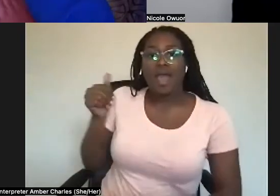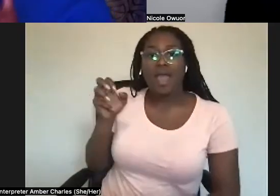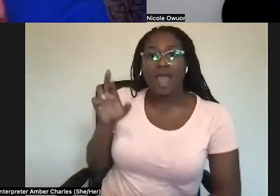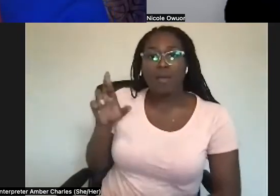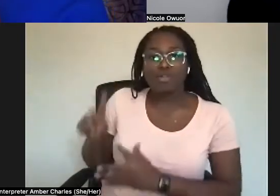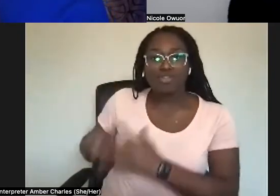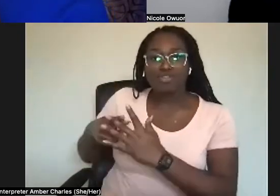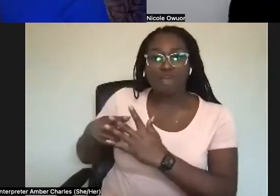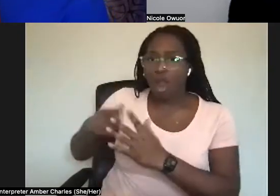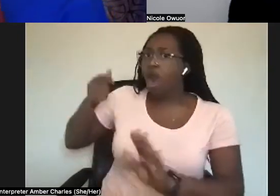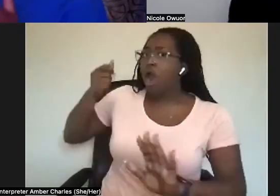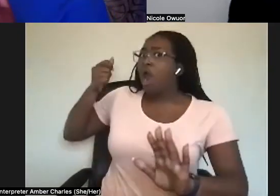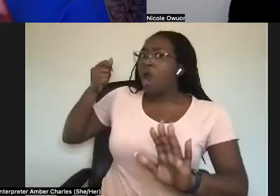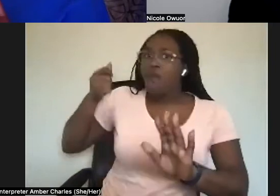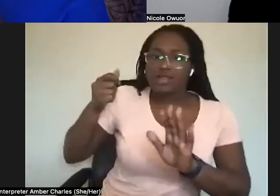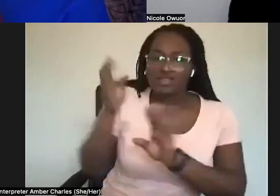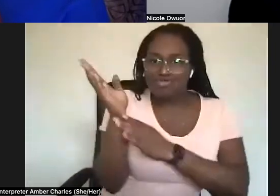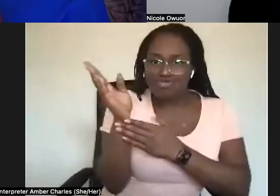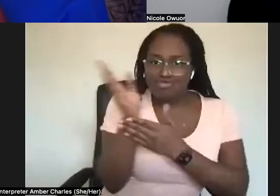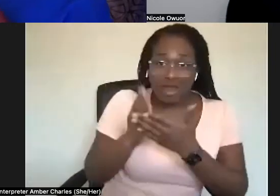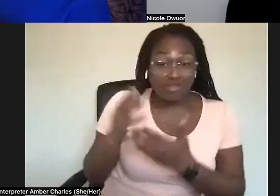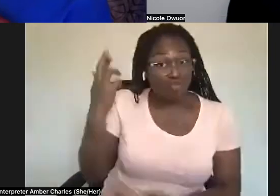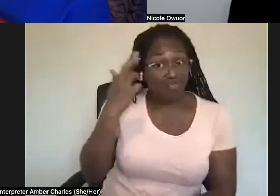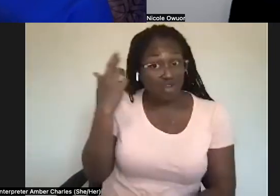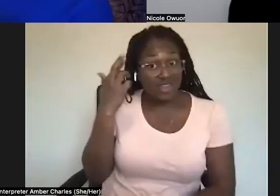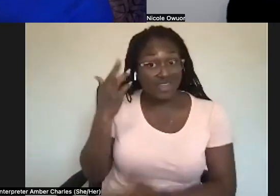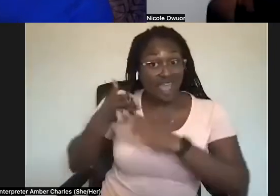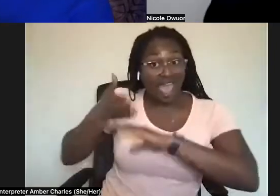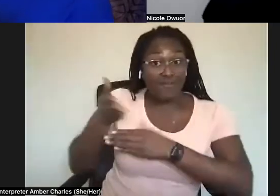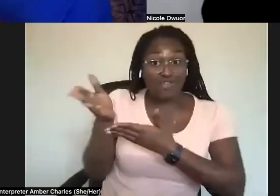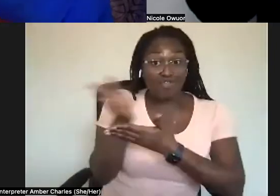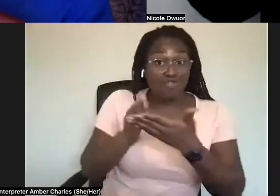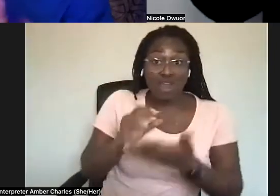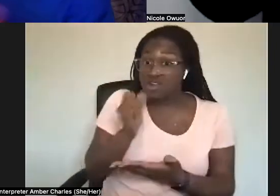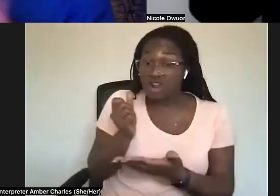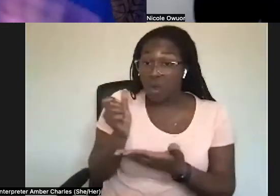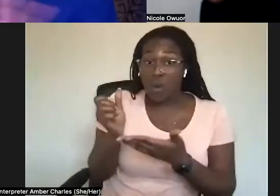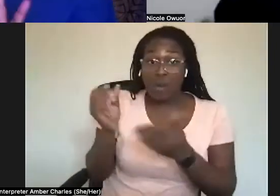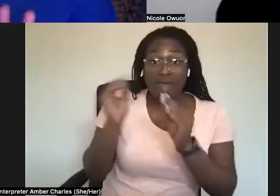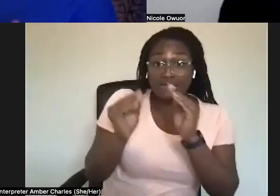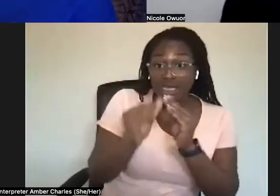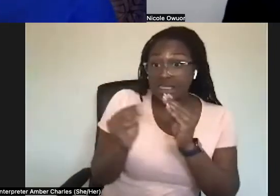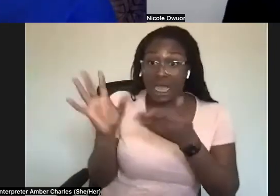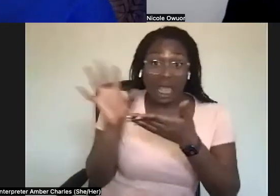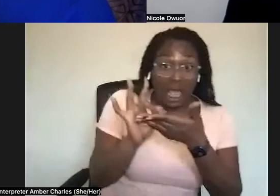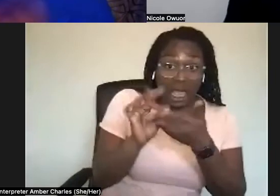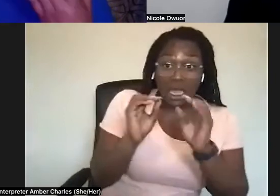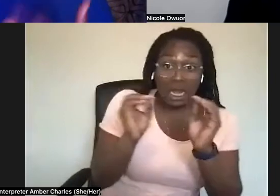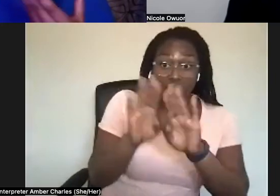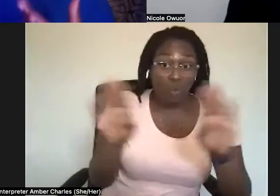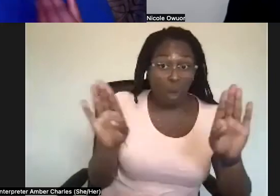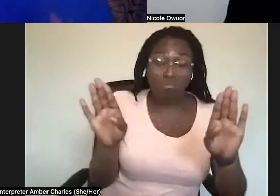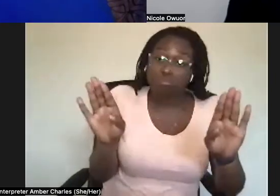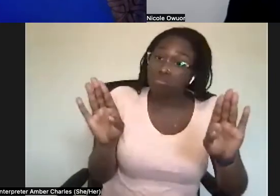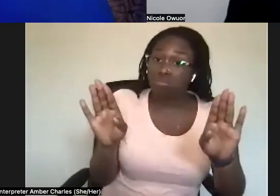please realize, after you put that crack in there, if they don't come to patch it, or if they don't come to like fix the wall and stuff, mm-hmm. that